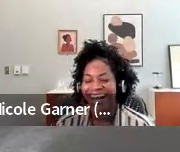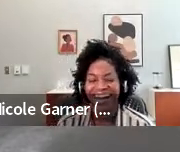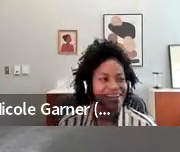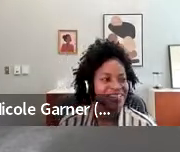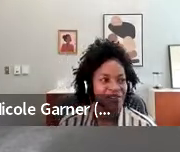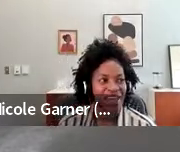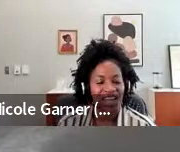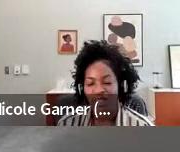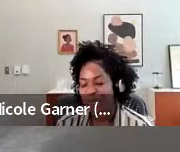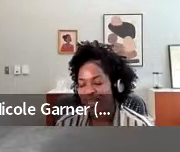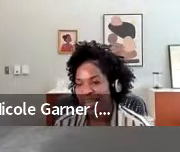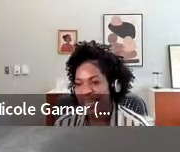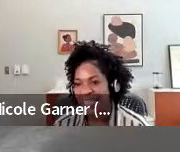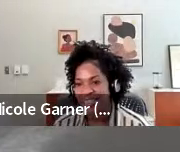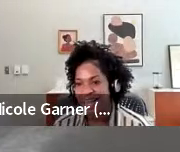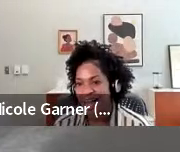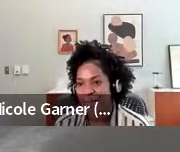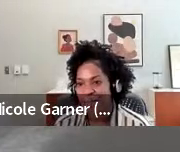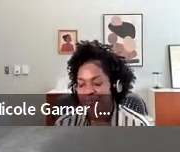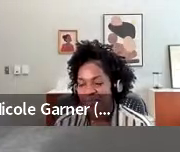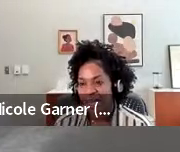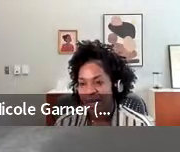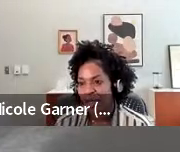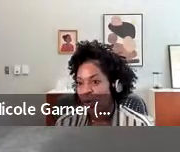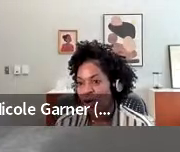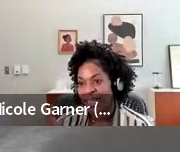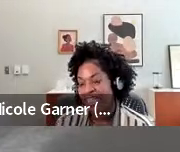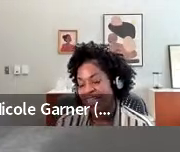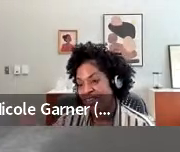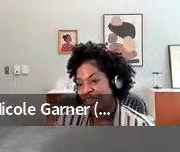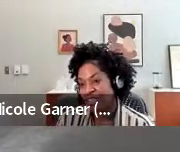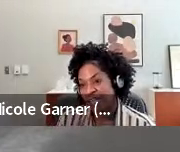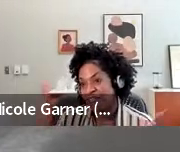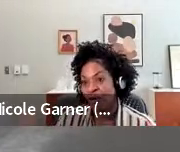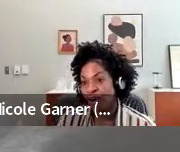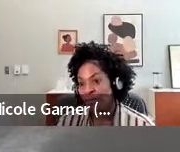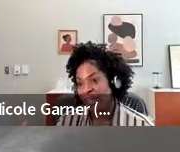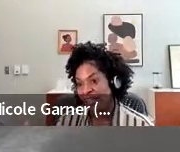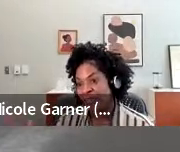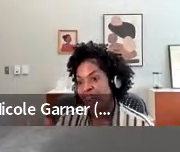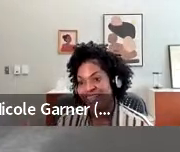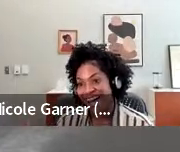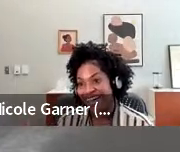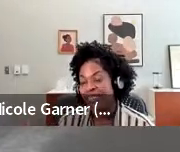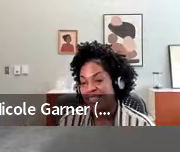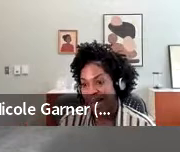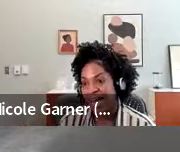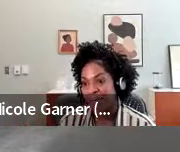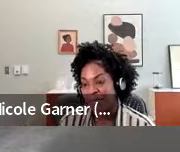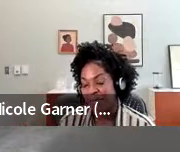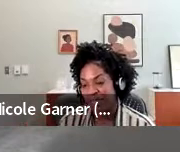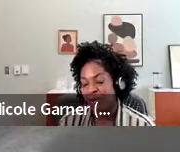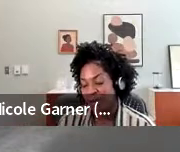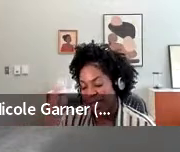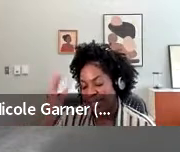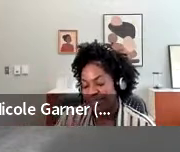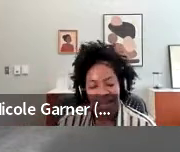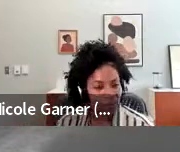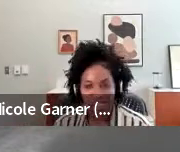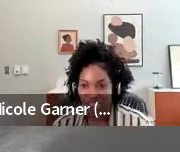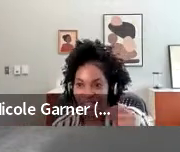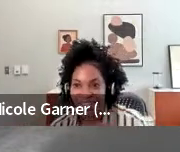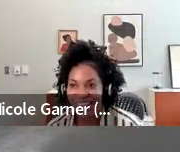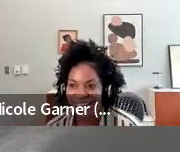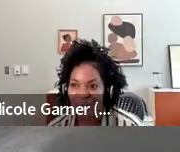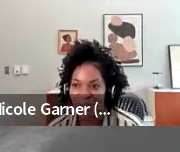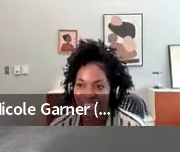well, so that you can go on and look. And then there's a form that you can fill out, and